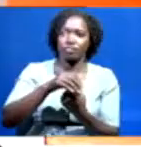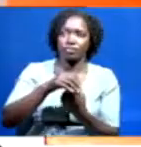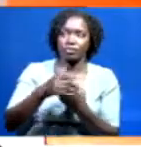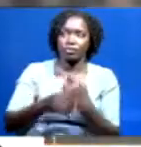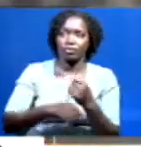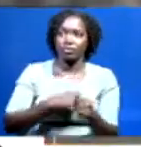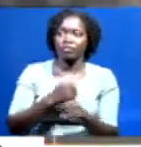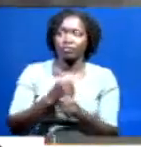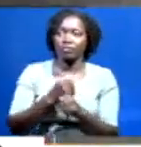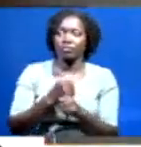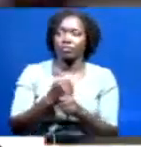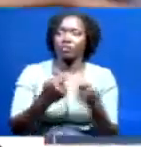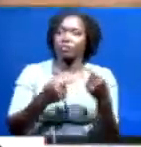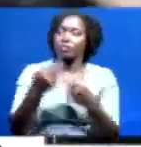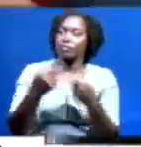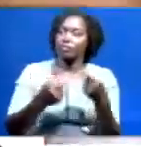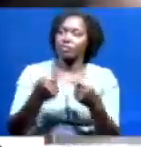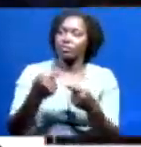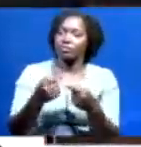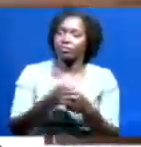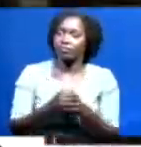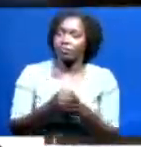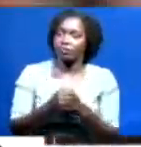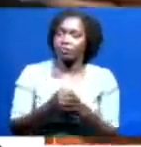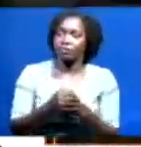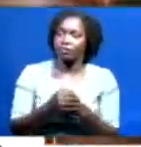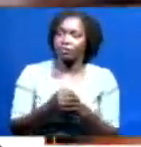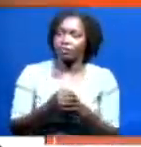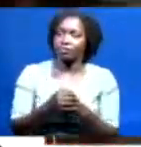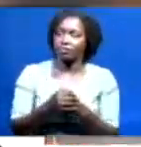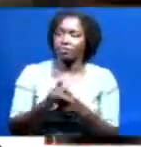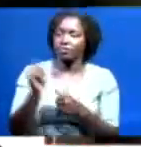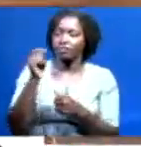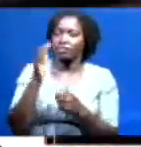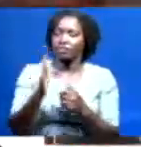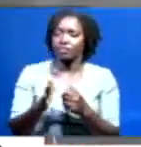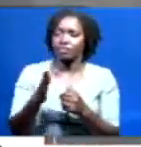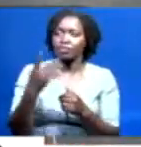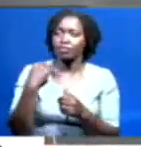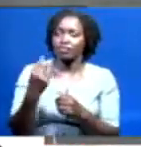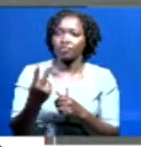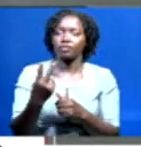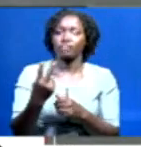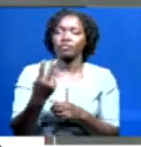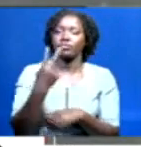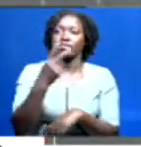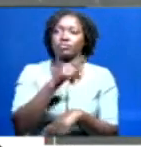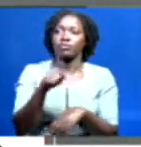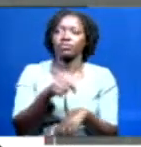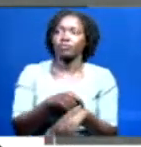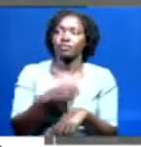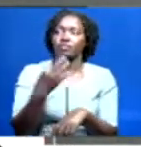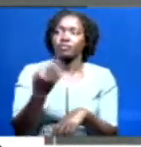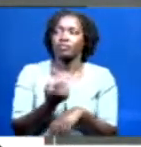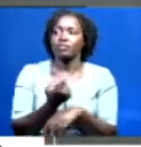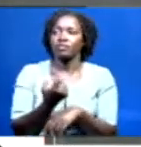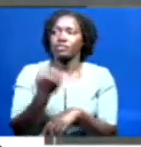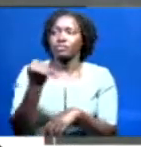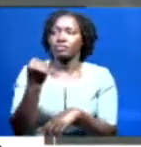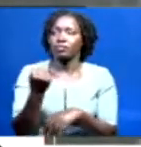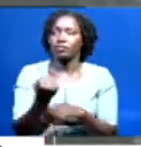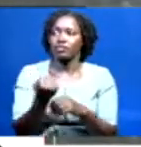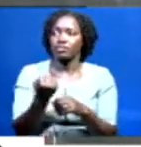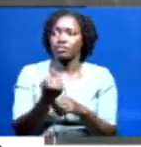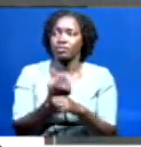year's race. Kenya's Timothy Kiplagat finished second after clocking 2 hours, 3 minutes and 50 seconds,